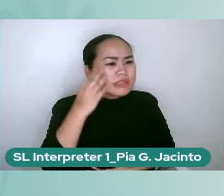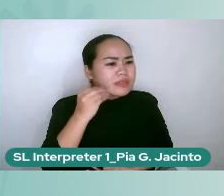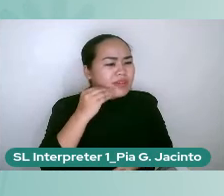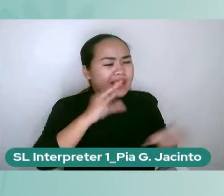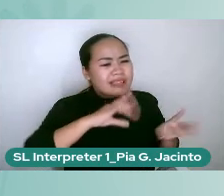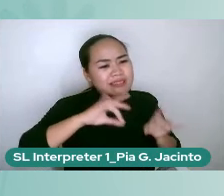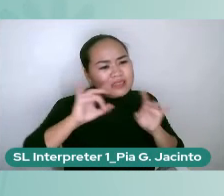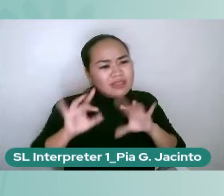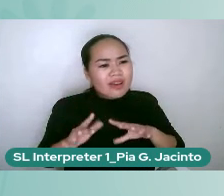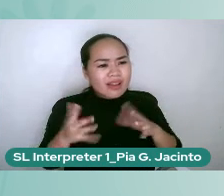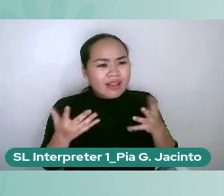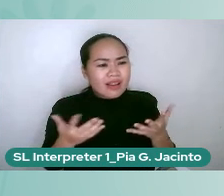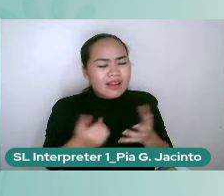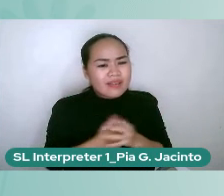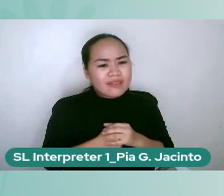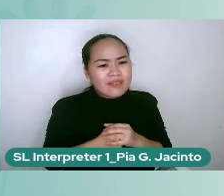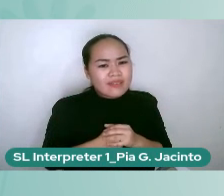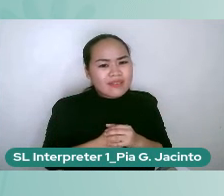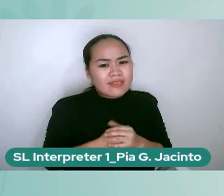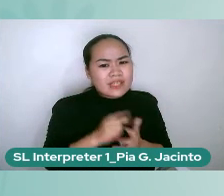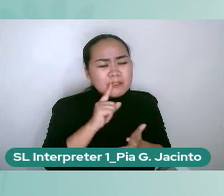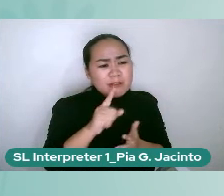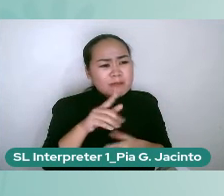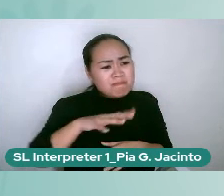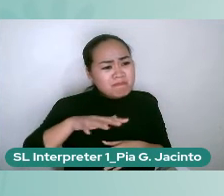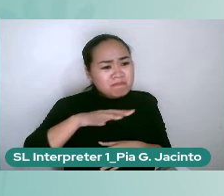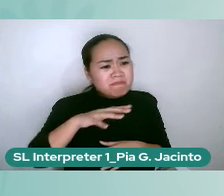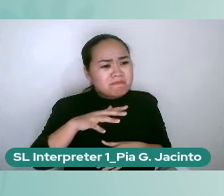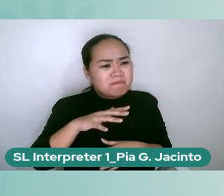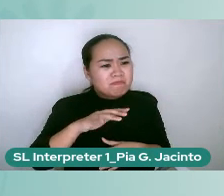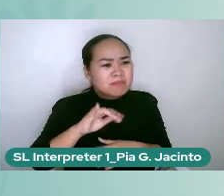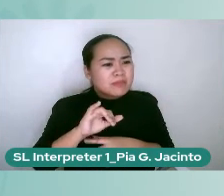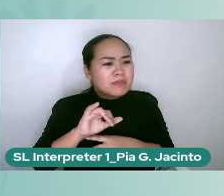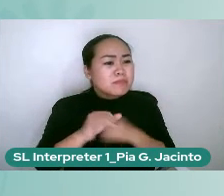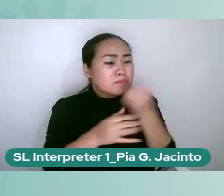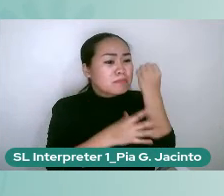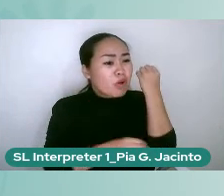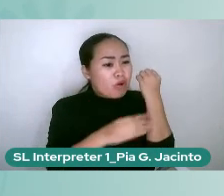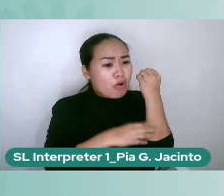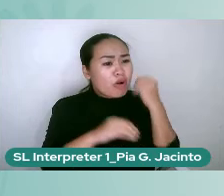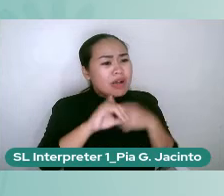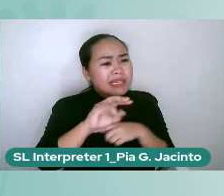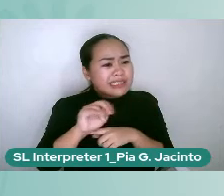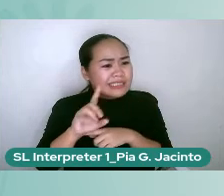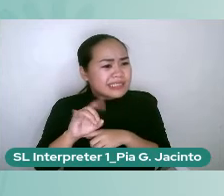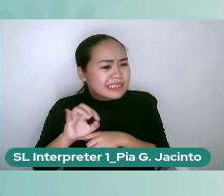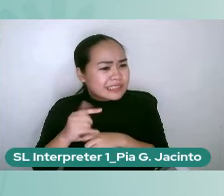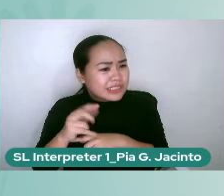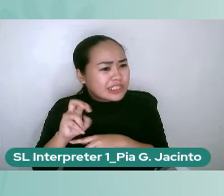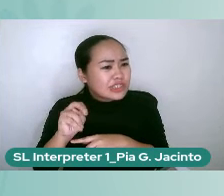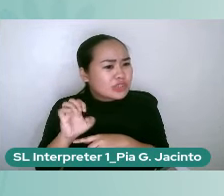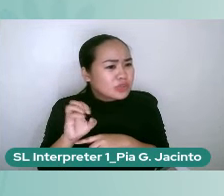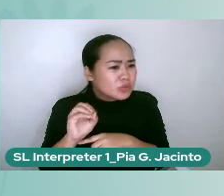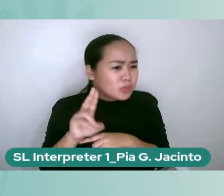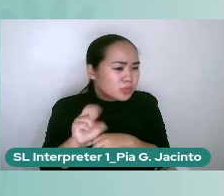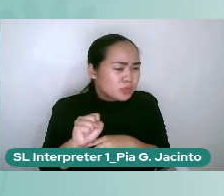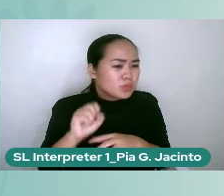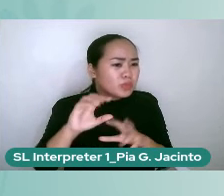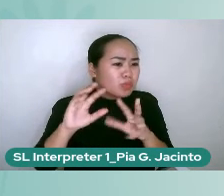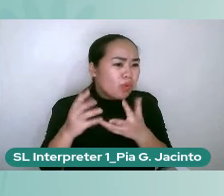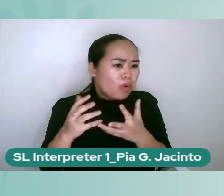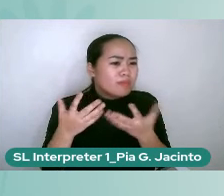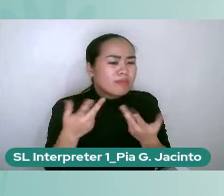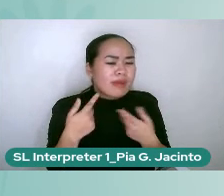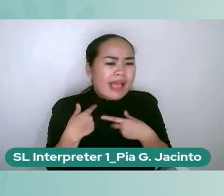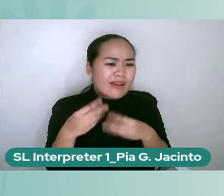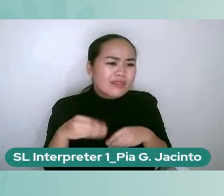are in Indigenous communities, in culturally diverse communities, and in a group